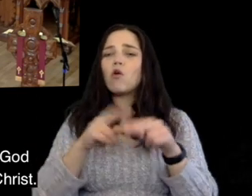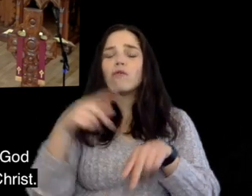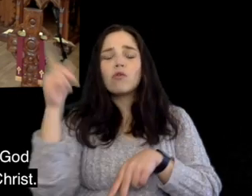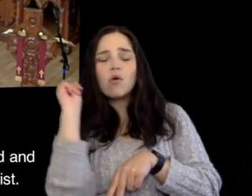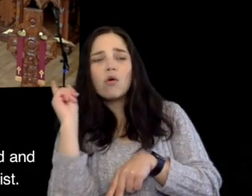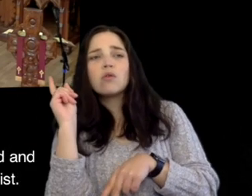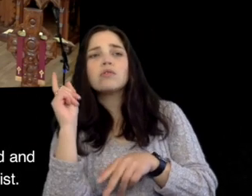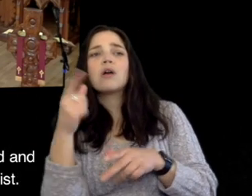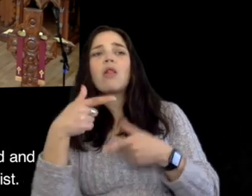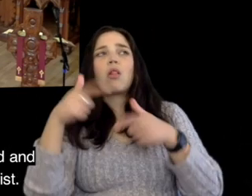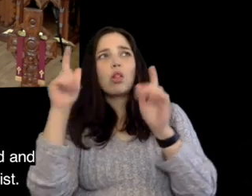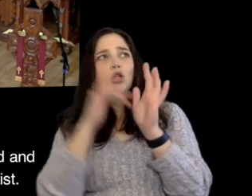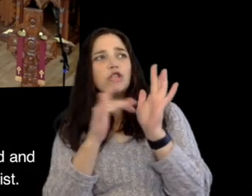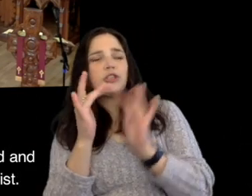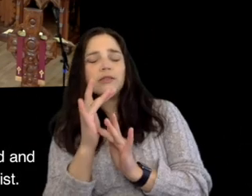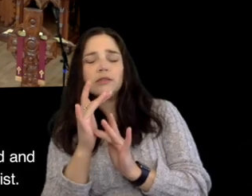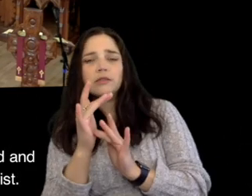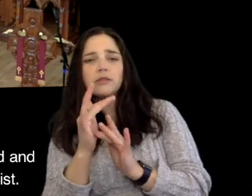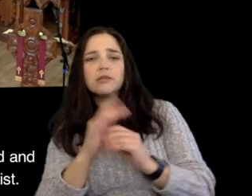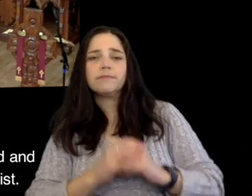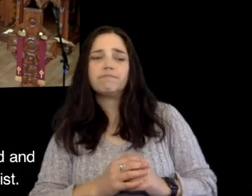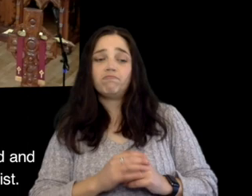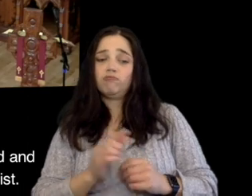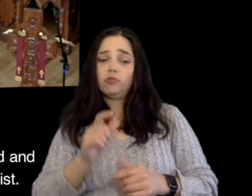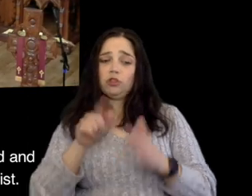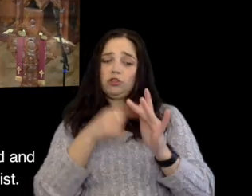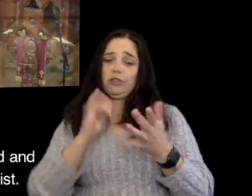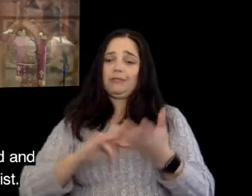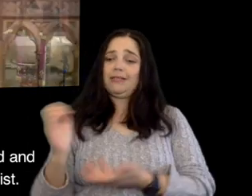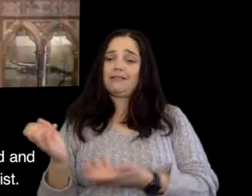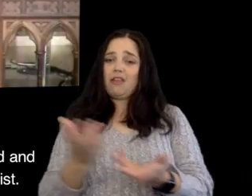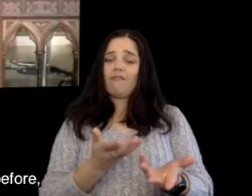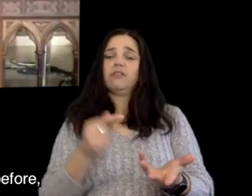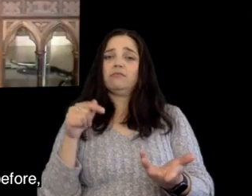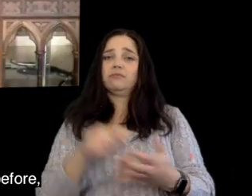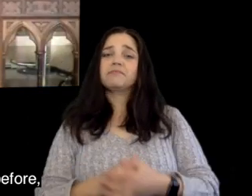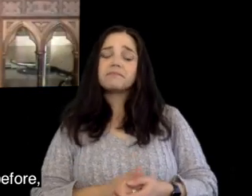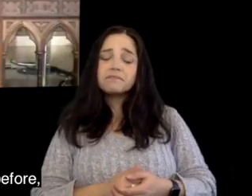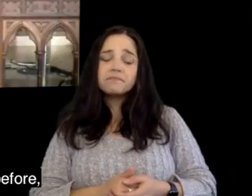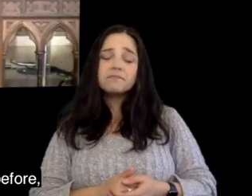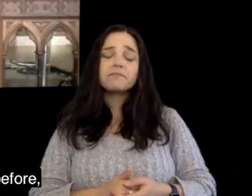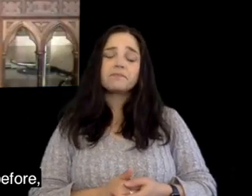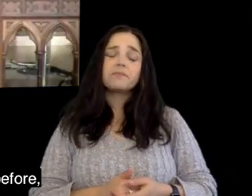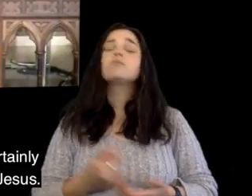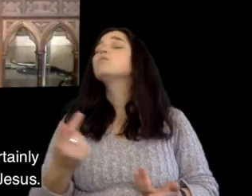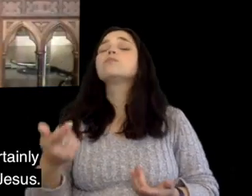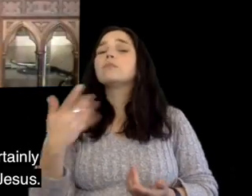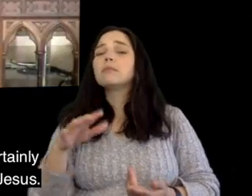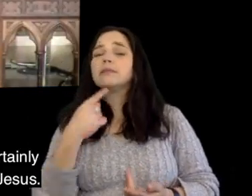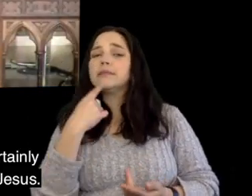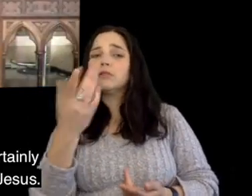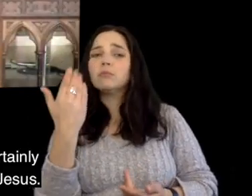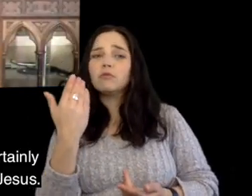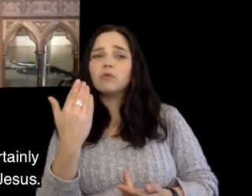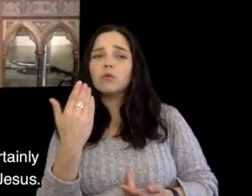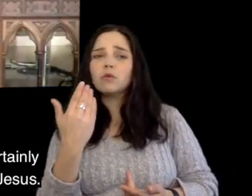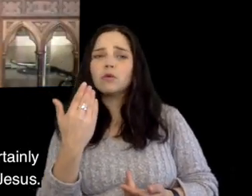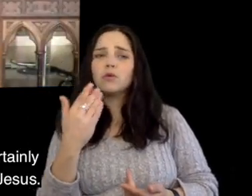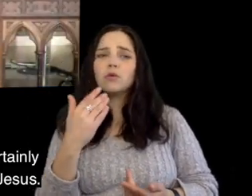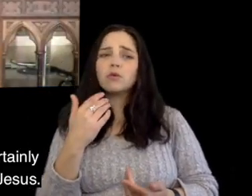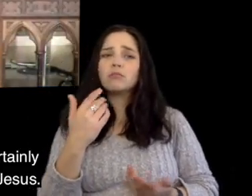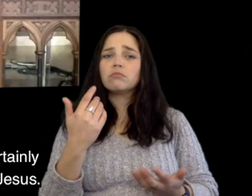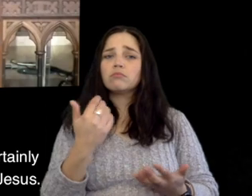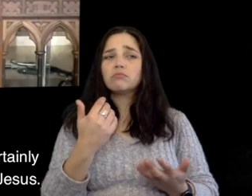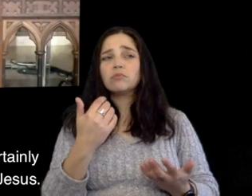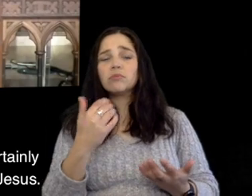and the Lord Jesus Christ. James, a servant of God and the Lord Jesus Christ. Now, as I mentioned before, James